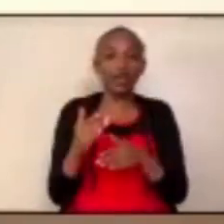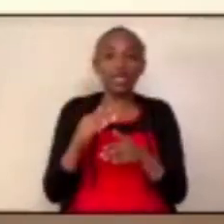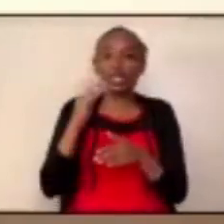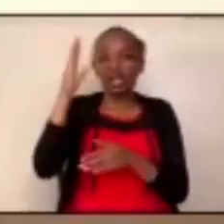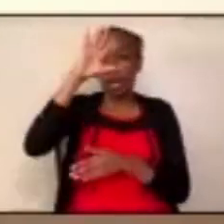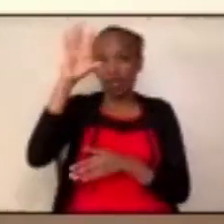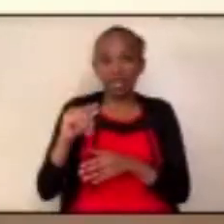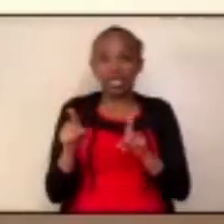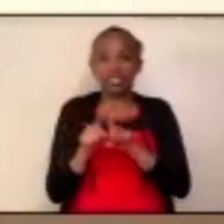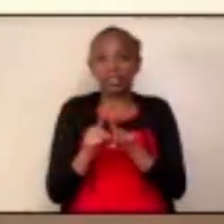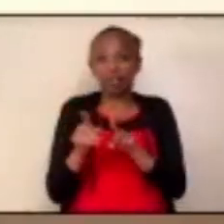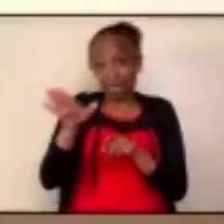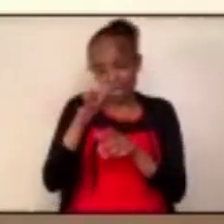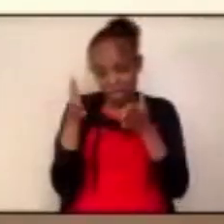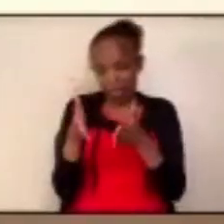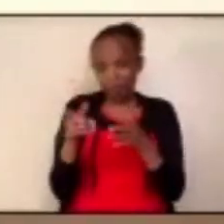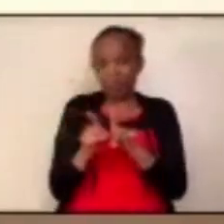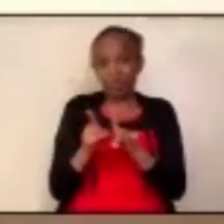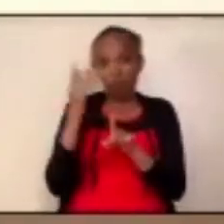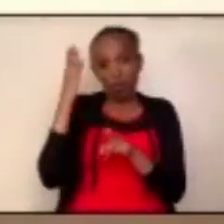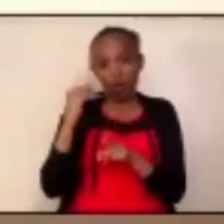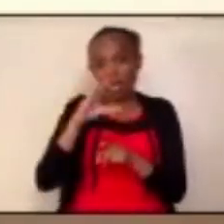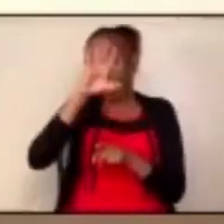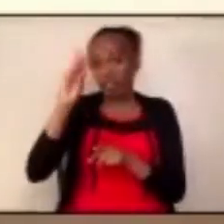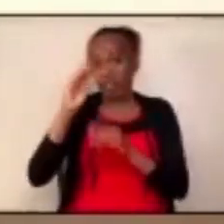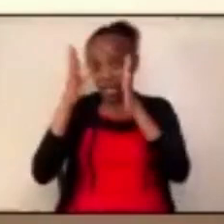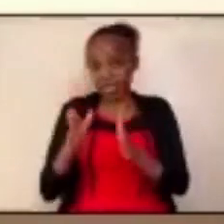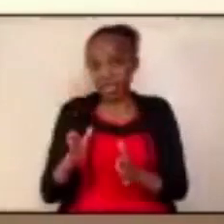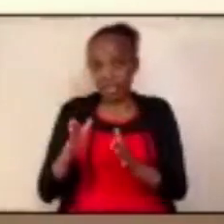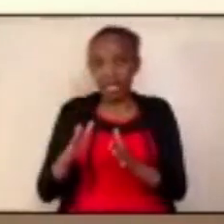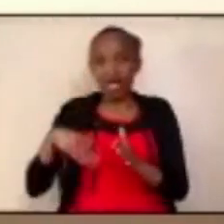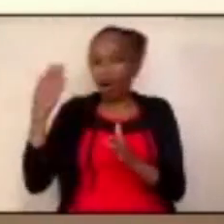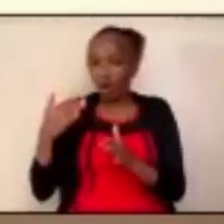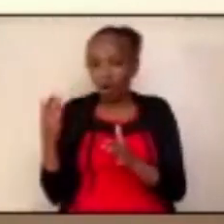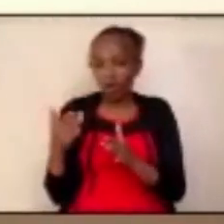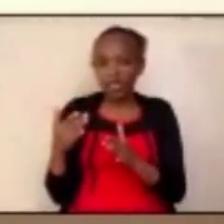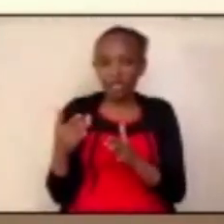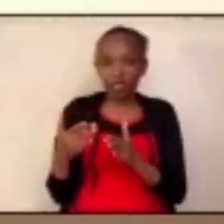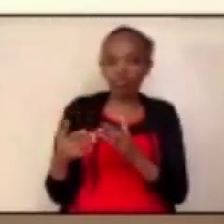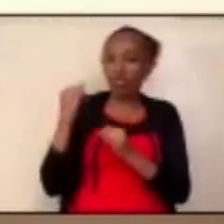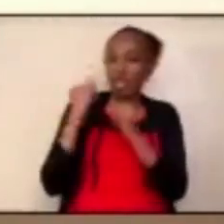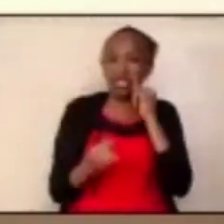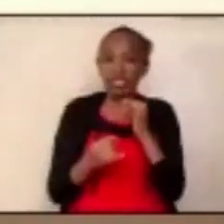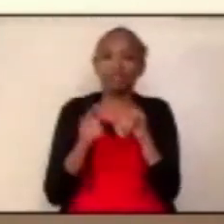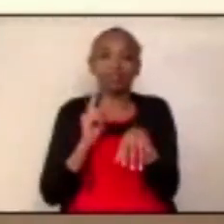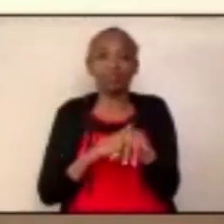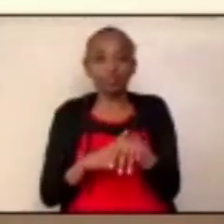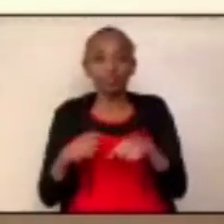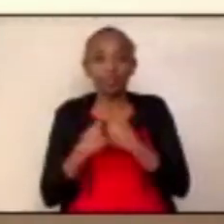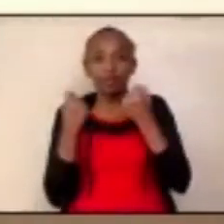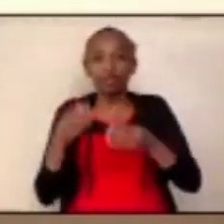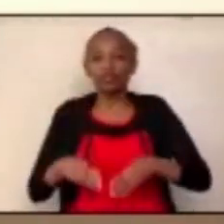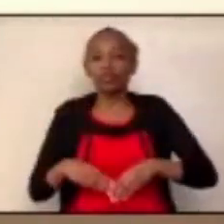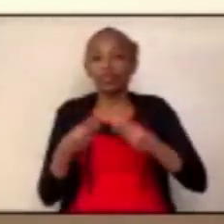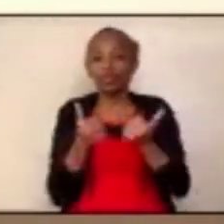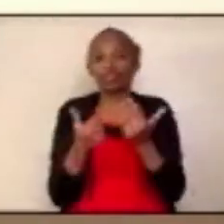as a continent, why Africans as citizens are always kept at the back of the queue when it comes to dealing with